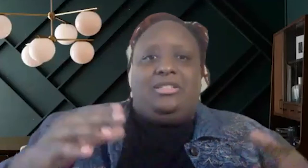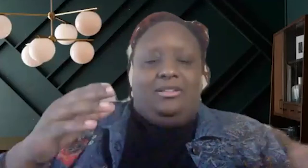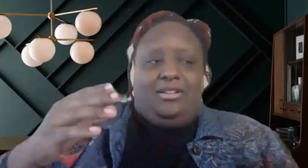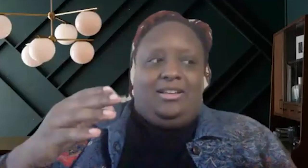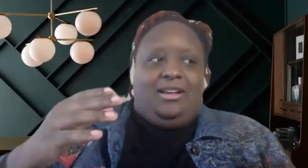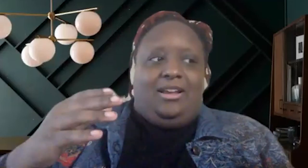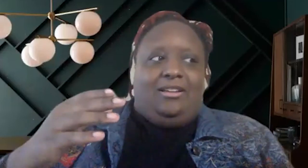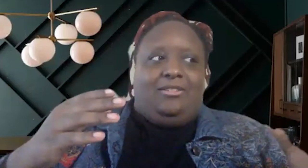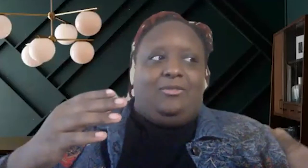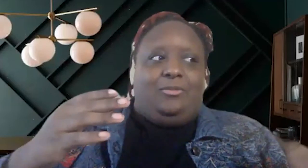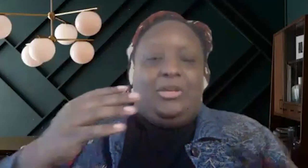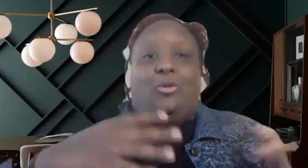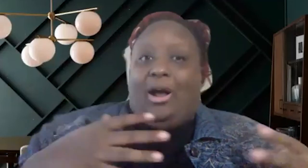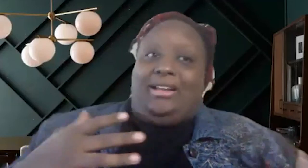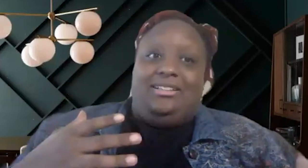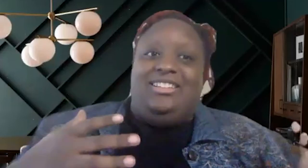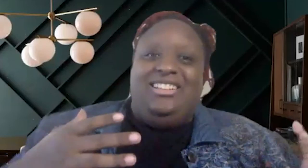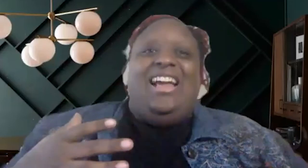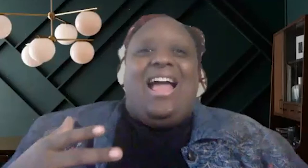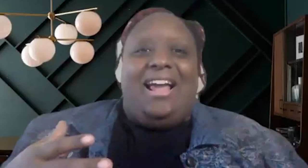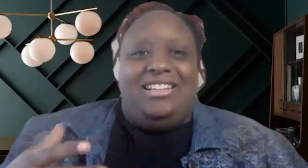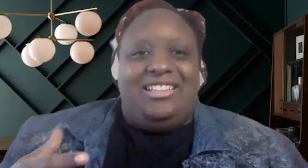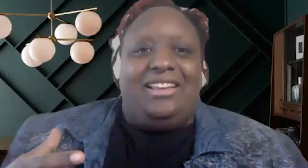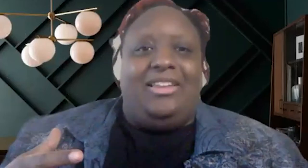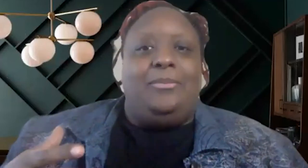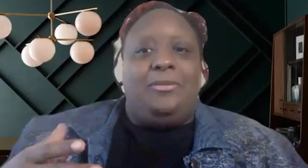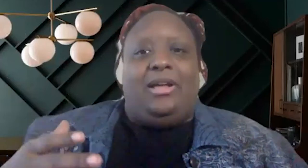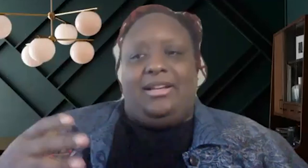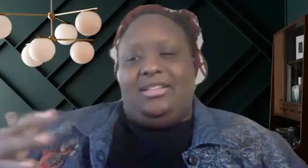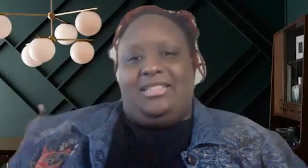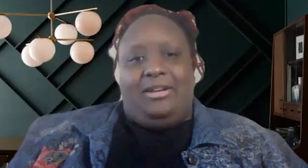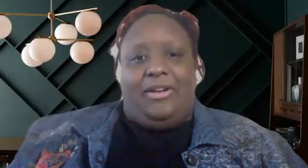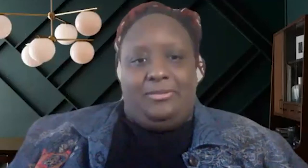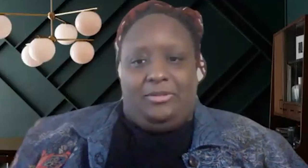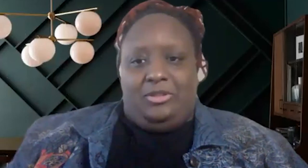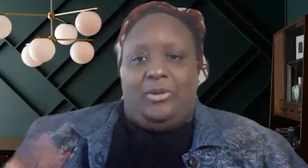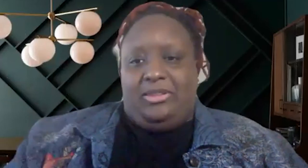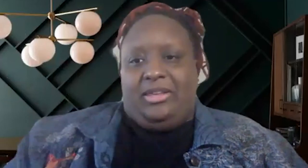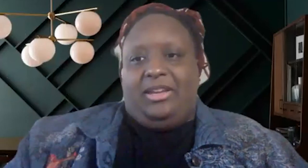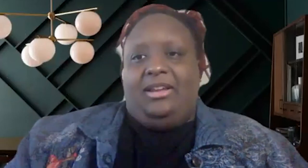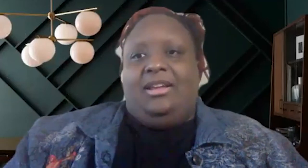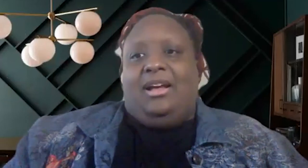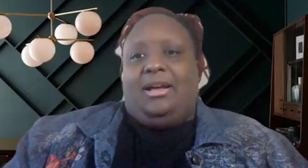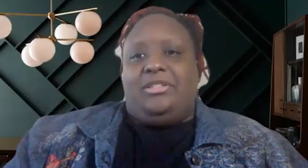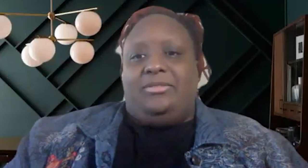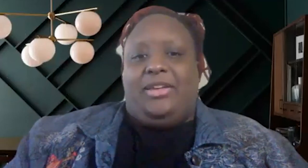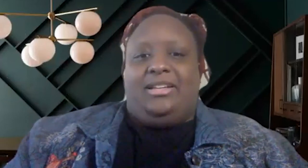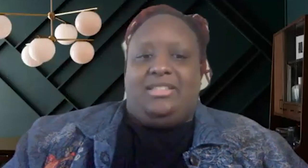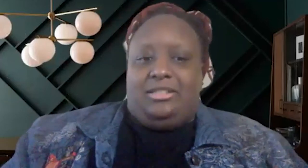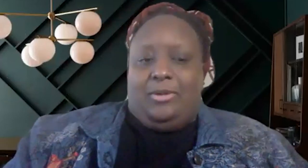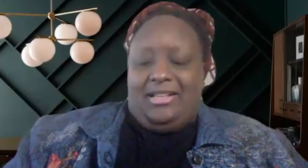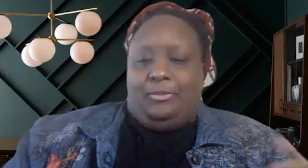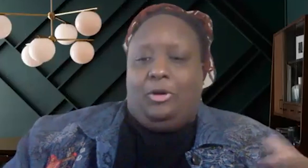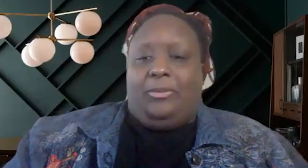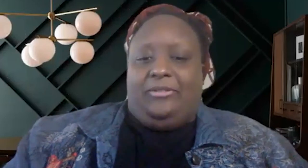Let me just be quiet and let people identify themselves in the way that they see fit and